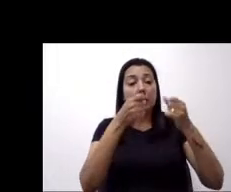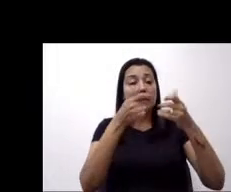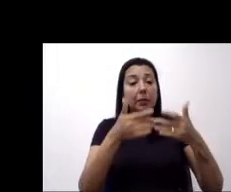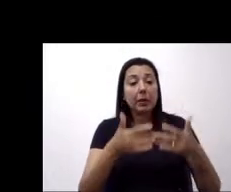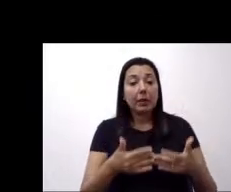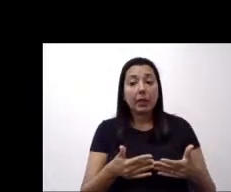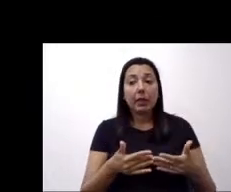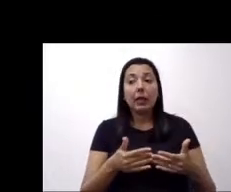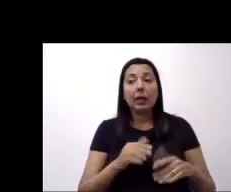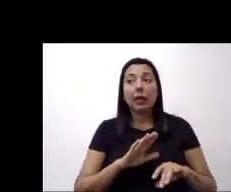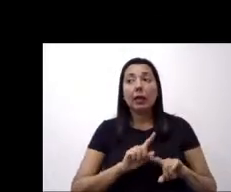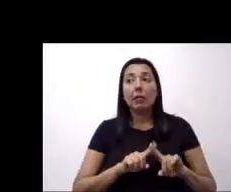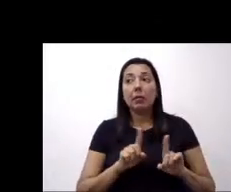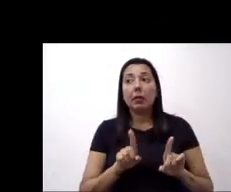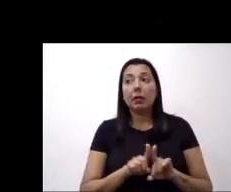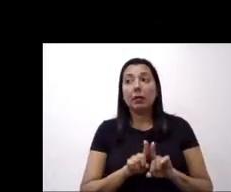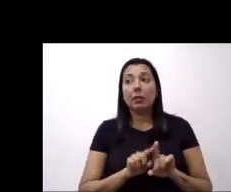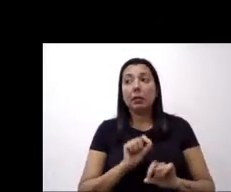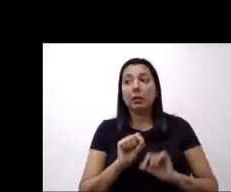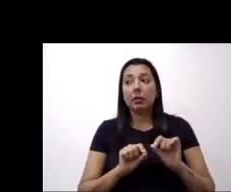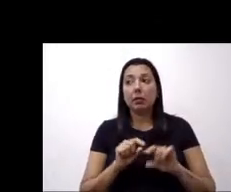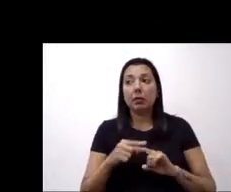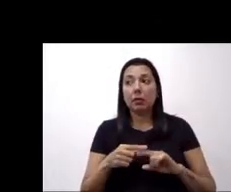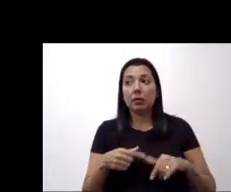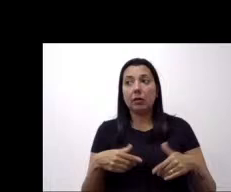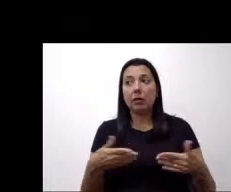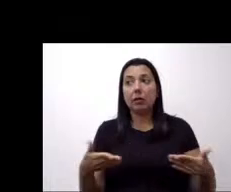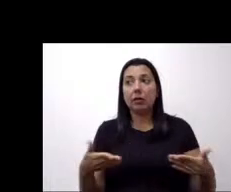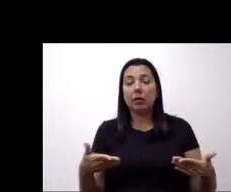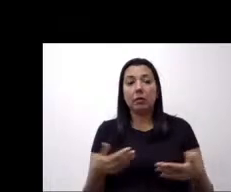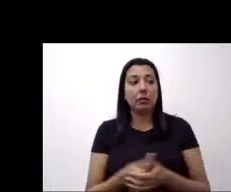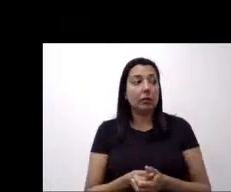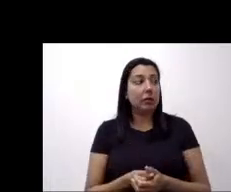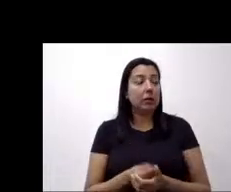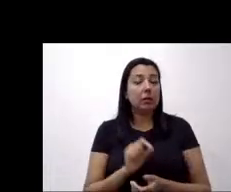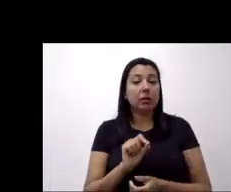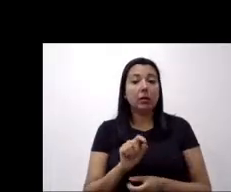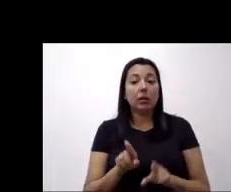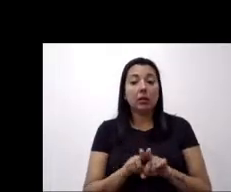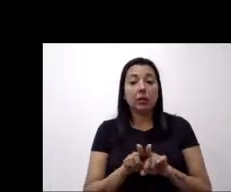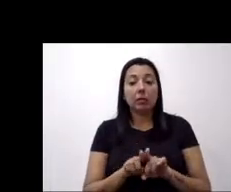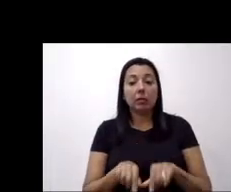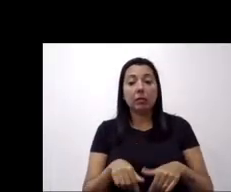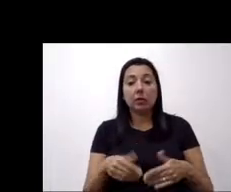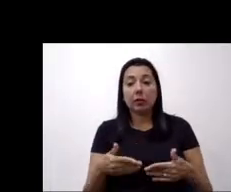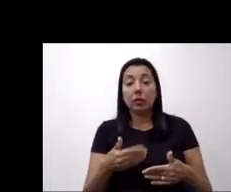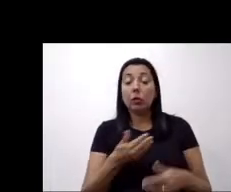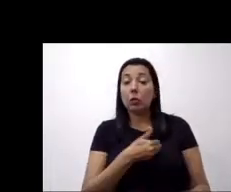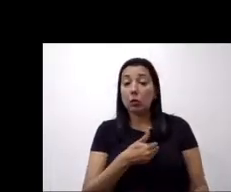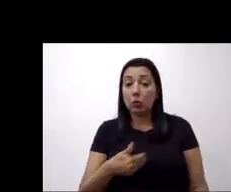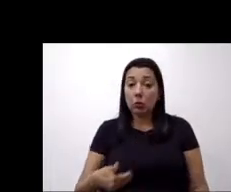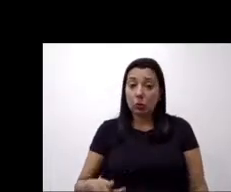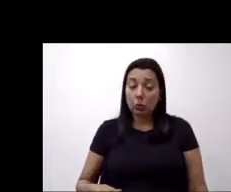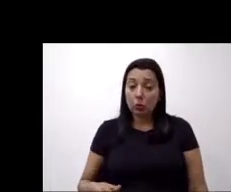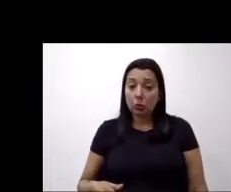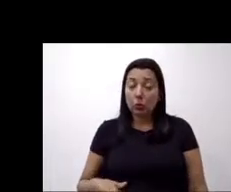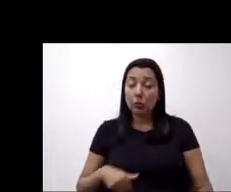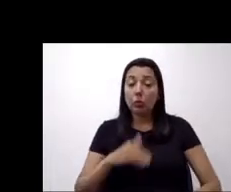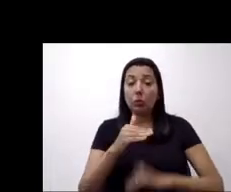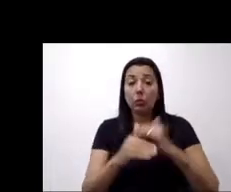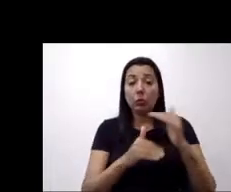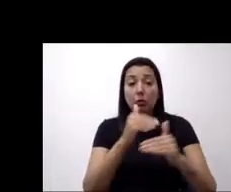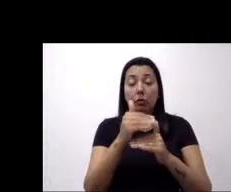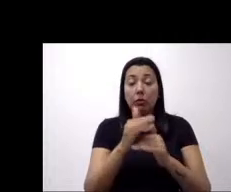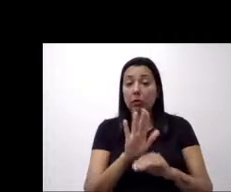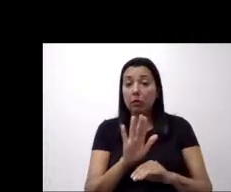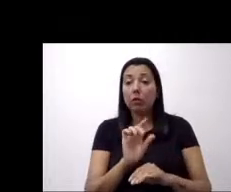is interesting in this case is that the government have developed not one, but